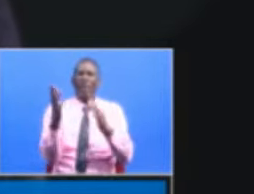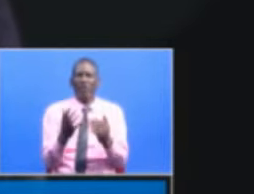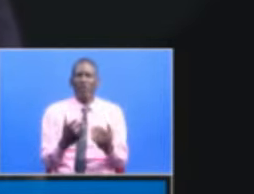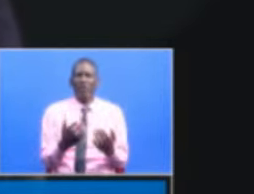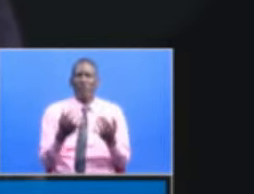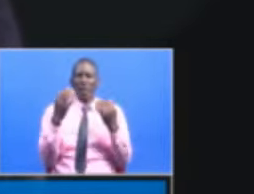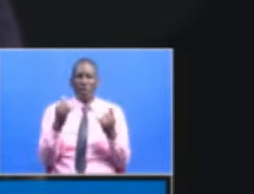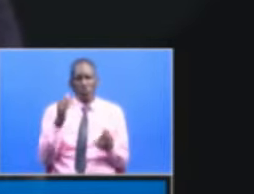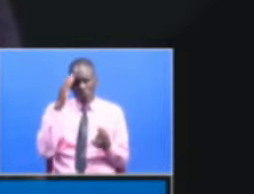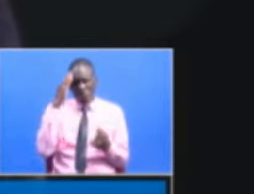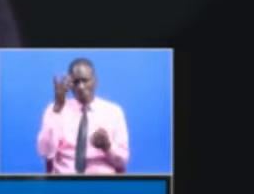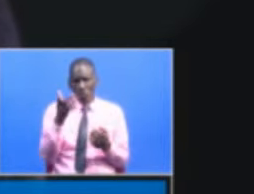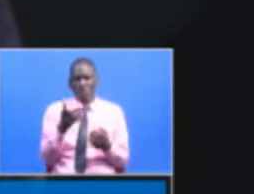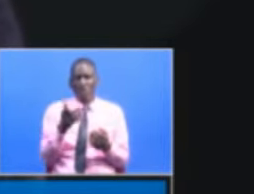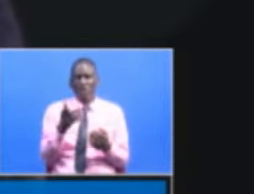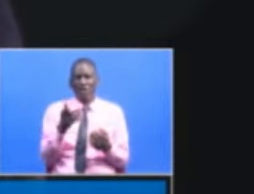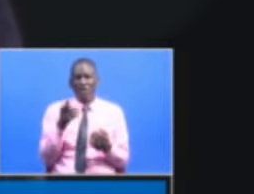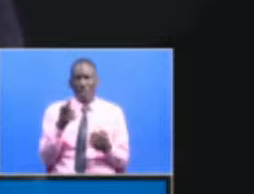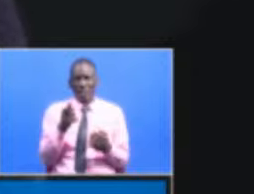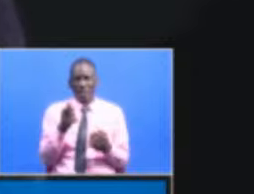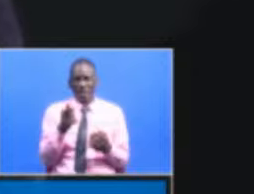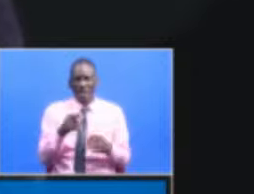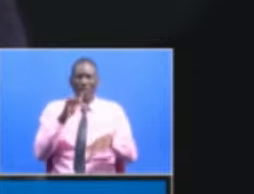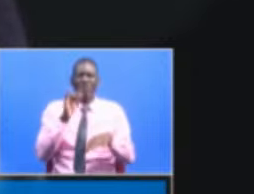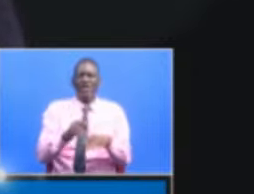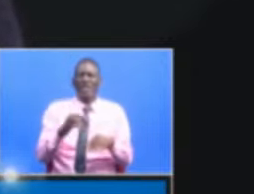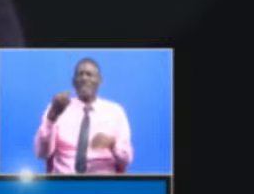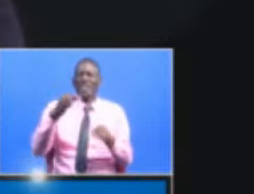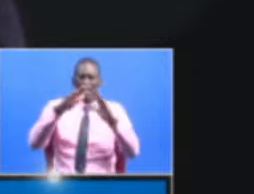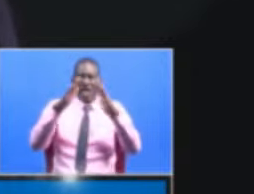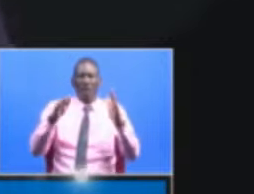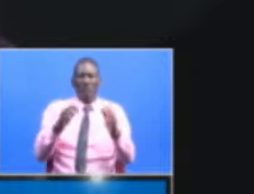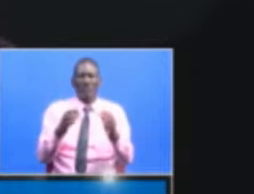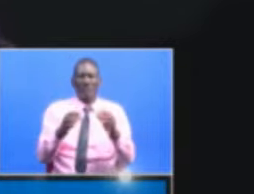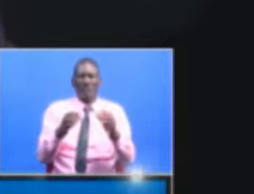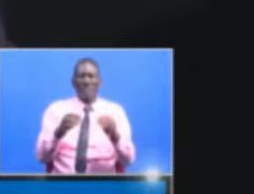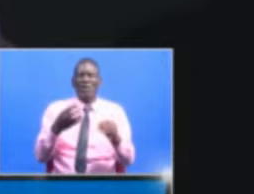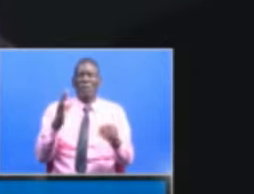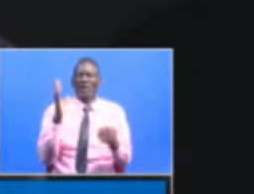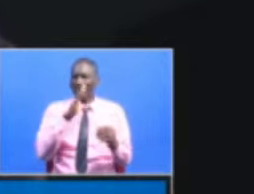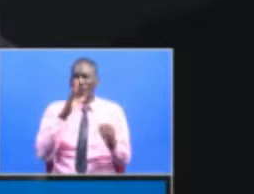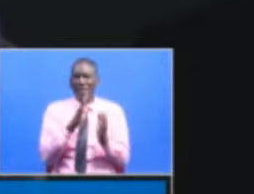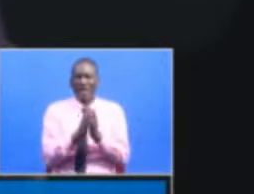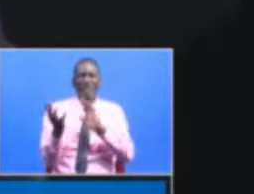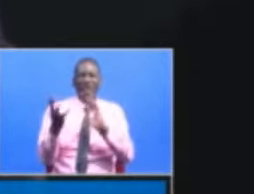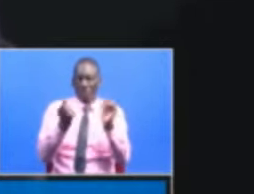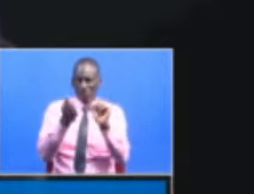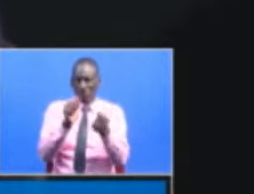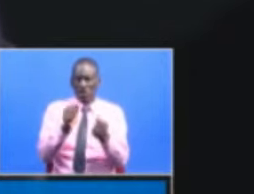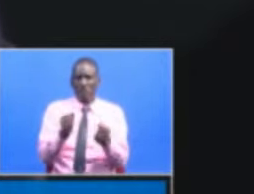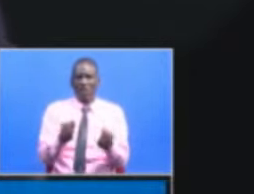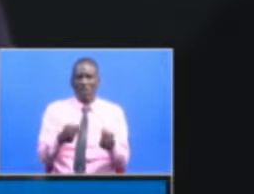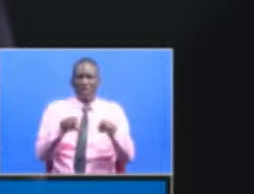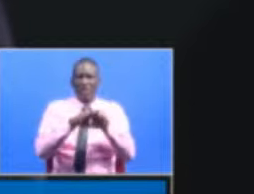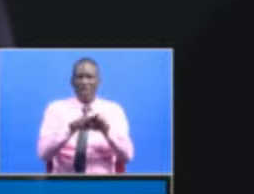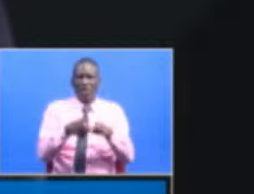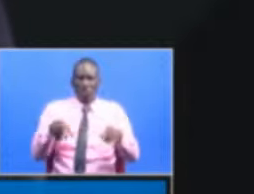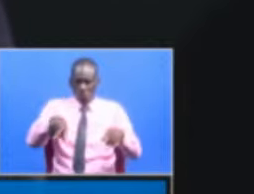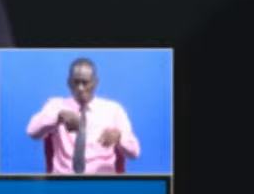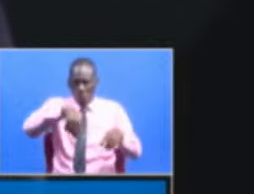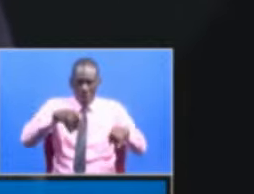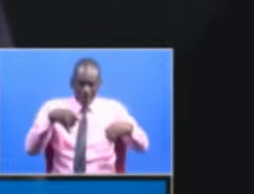know, create that issue of greenhouse gases and climate change. Mm. And so it's like we're digging